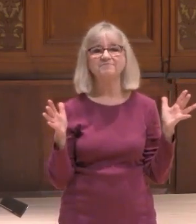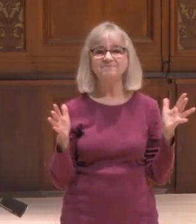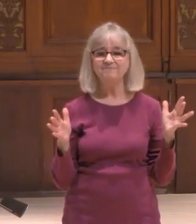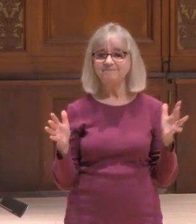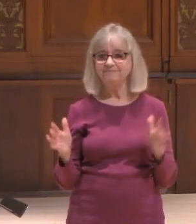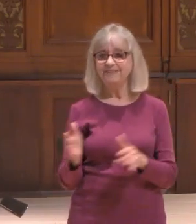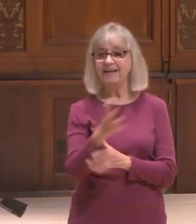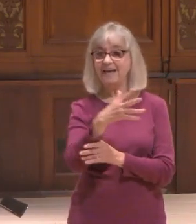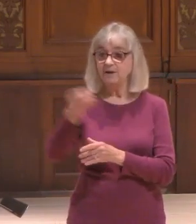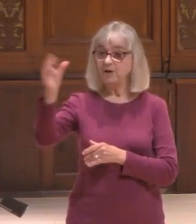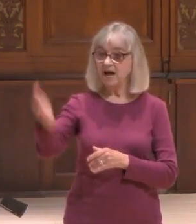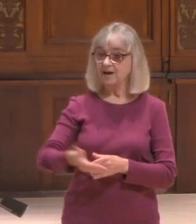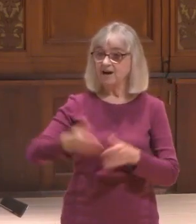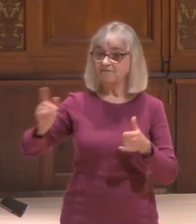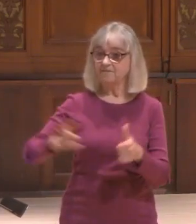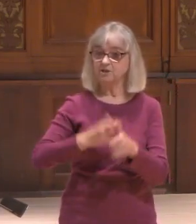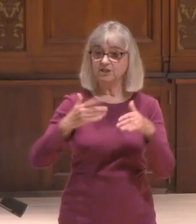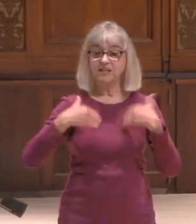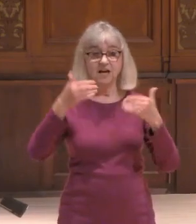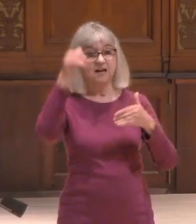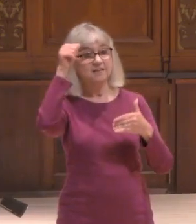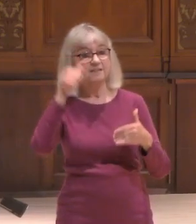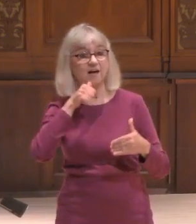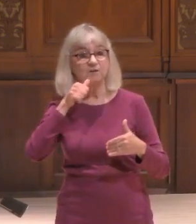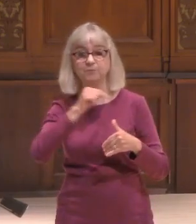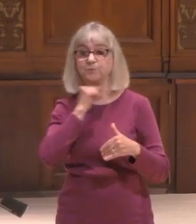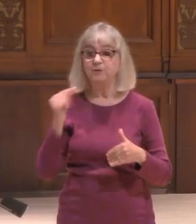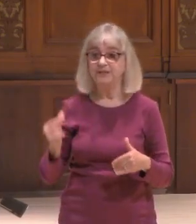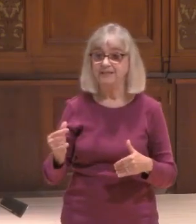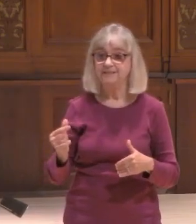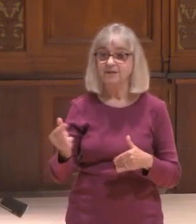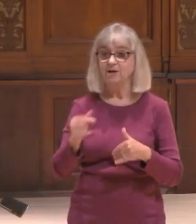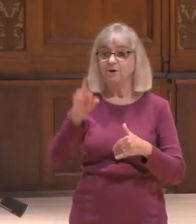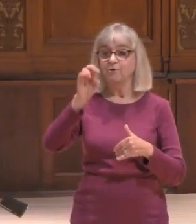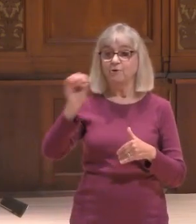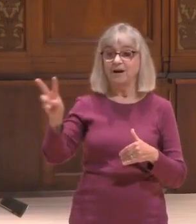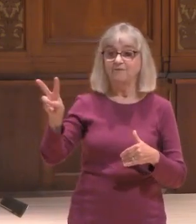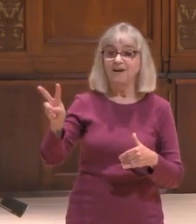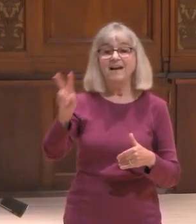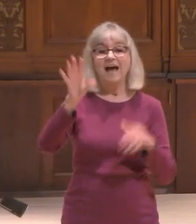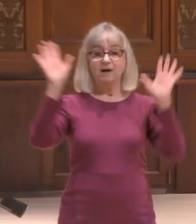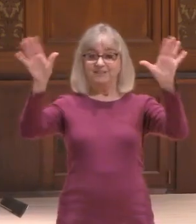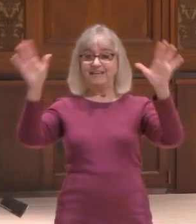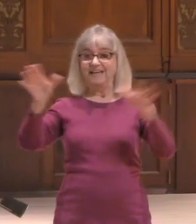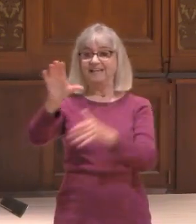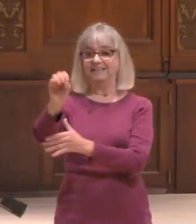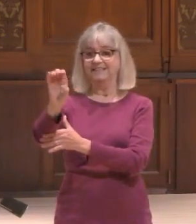And we hired our first young adult priest, Reverend Outstanding Seeley.